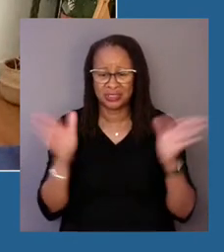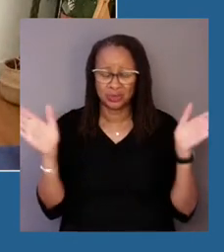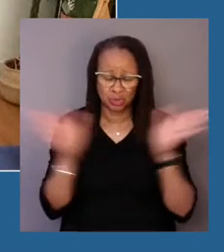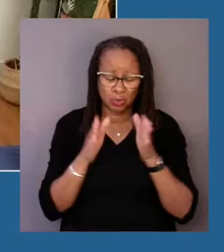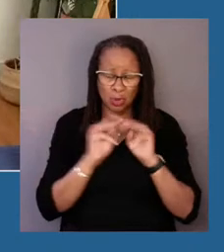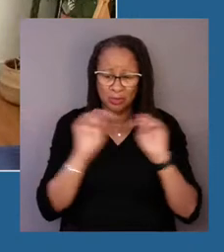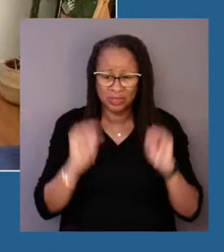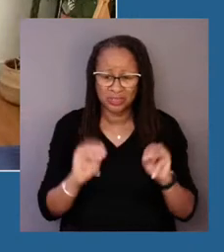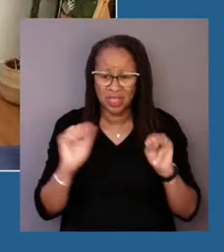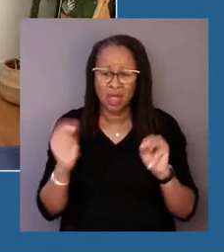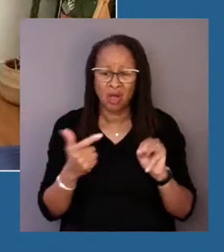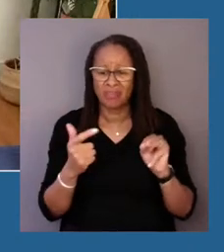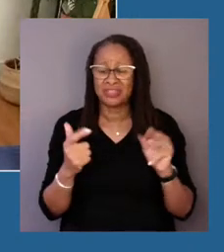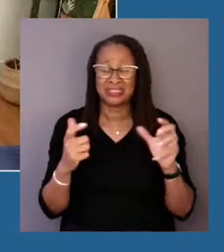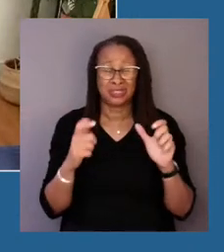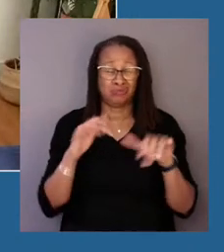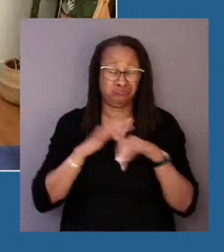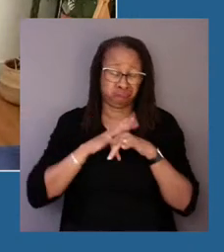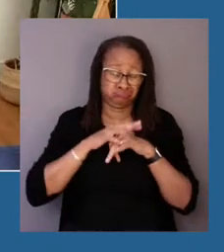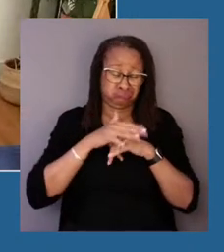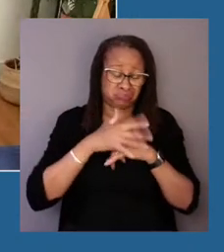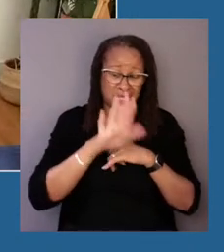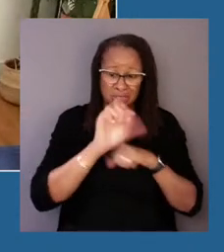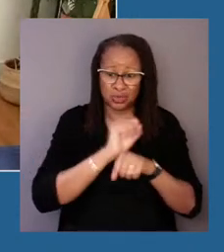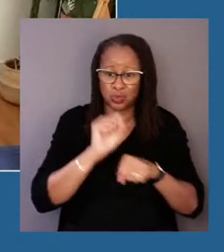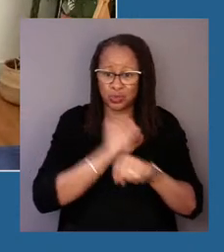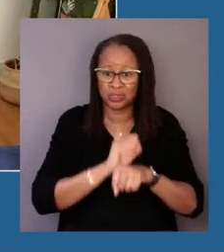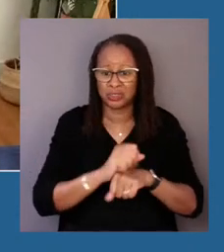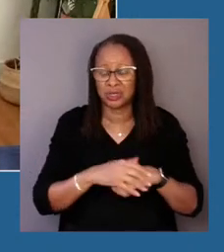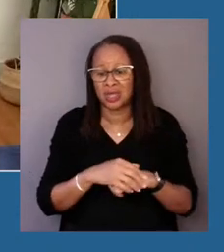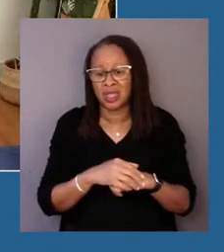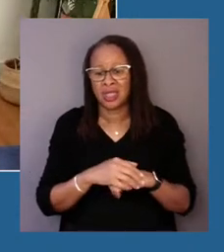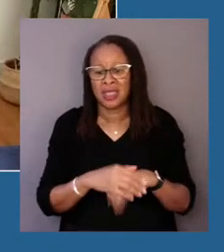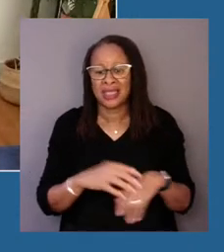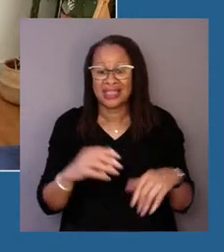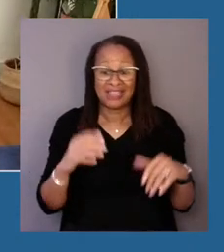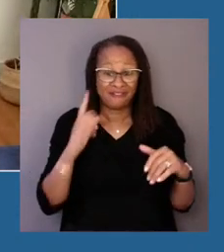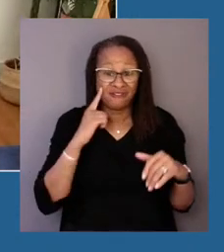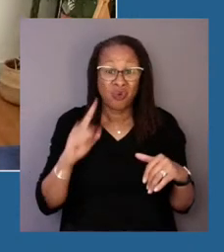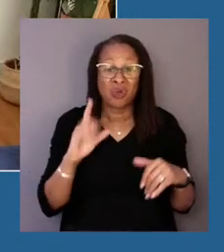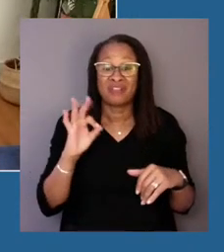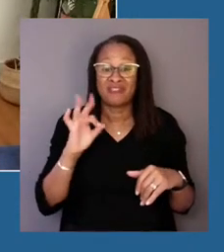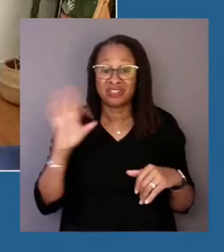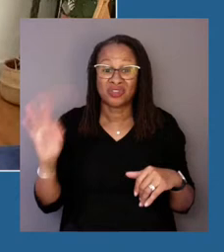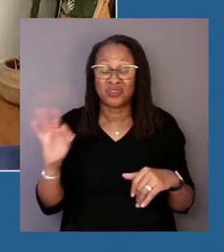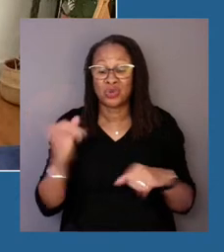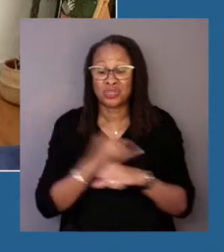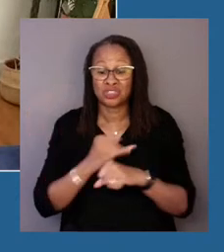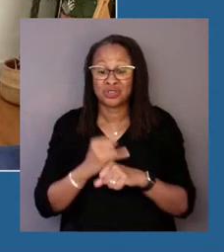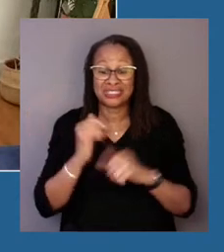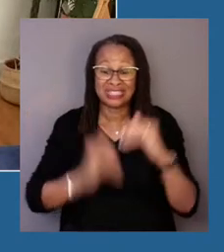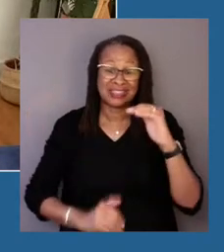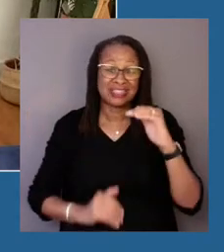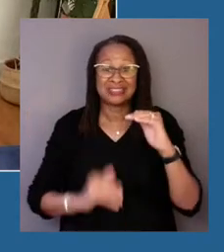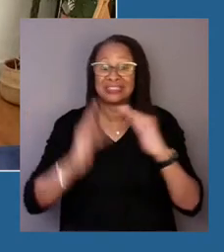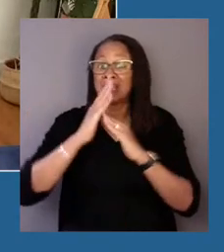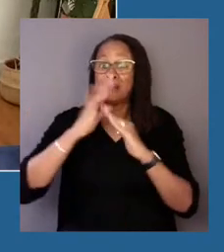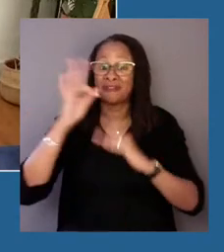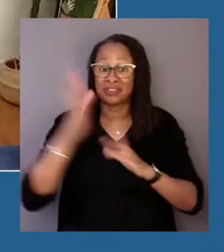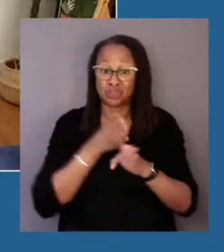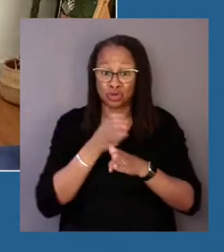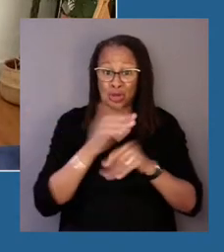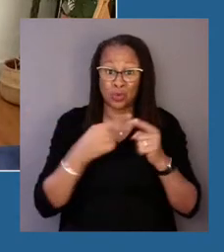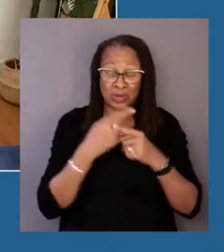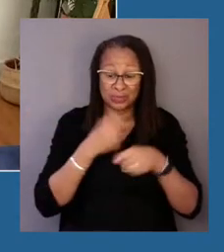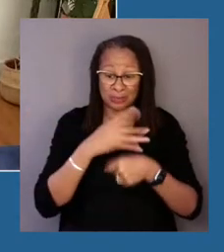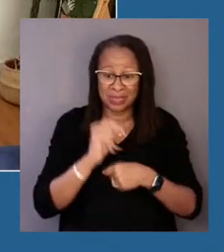this prolific designer's work, and he'd done a ton for the fossil fuel industry, and he was like at the height of his career when he was making it. And what it does is it